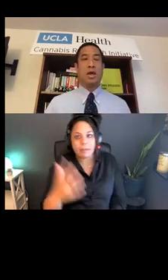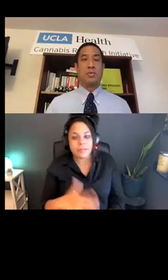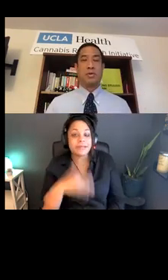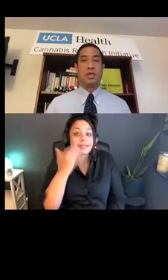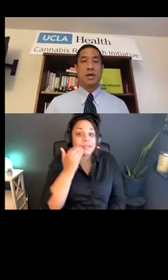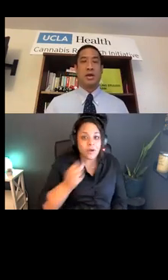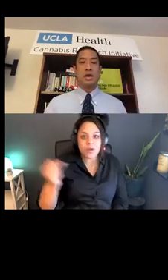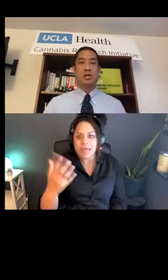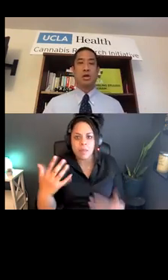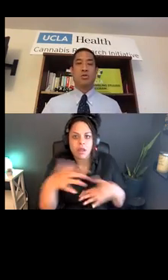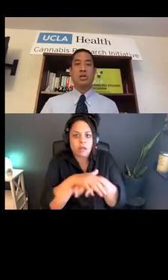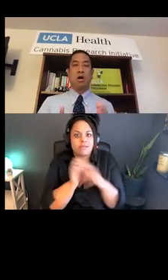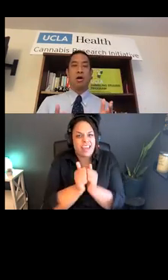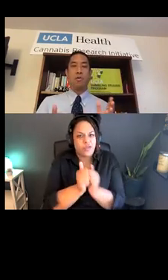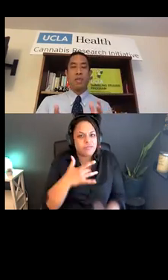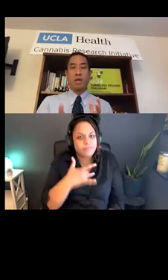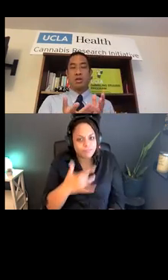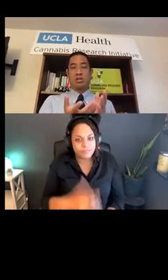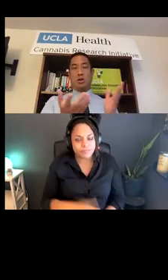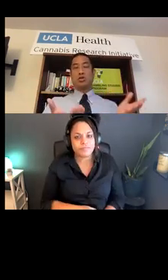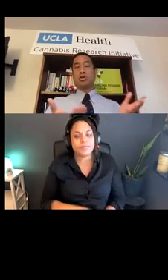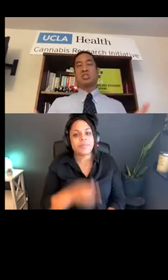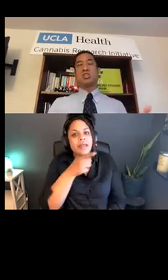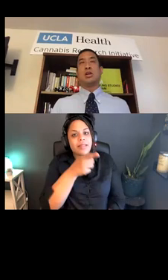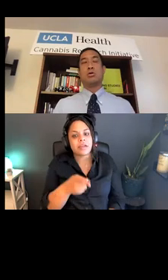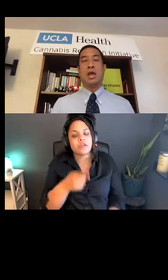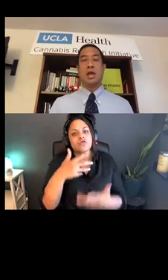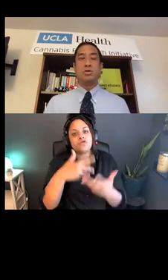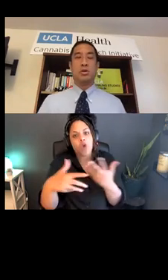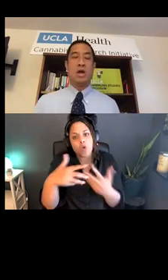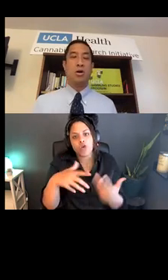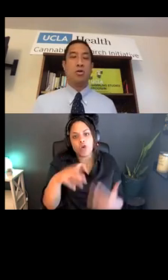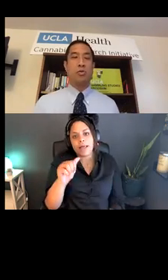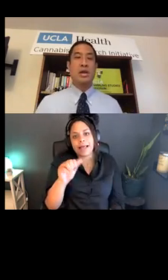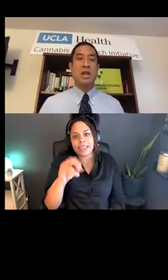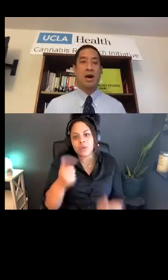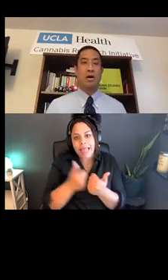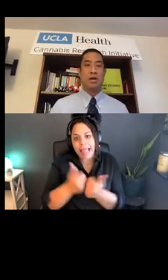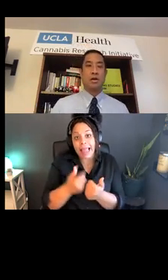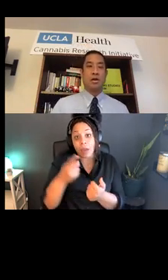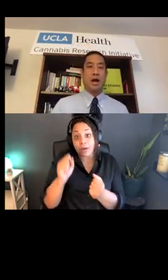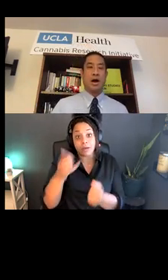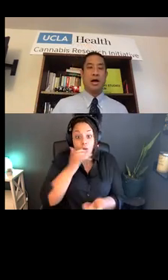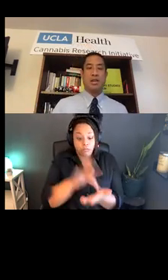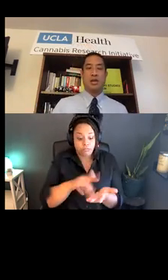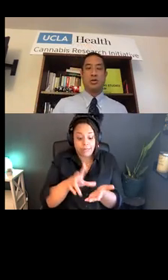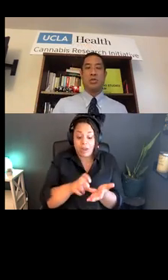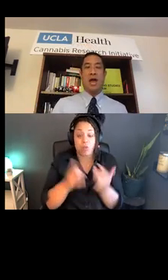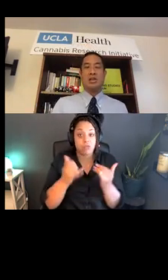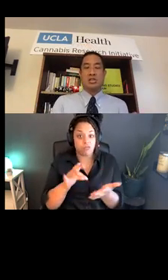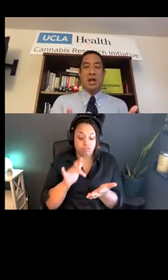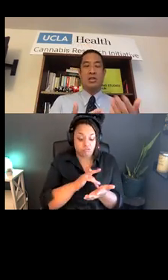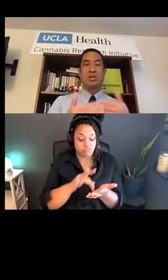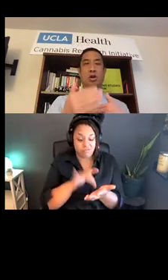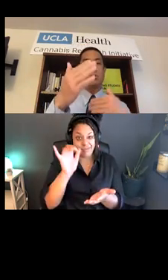and gambling. So these are social casino games you can download right now, and they do that.